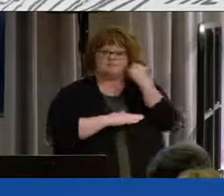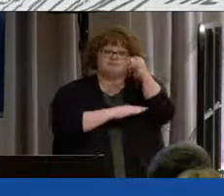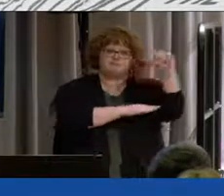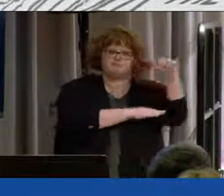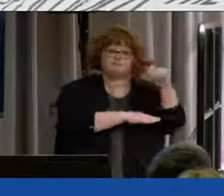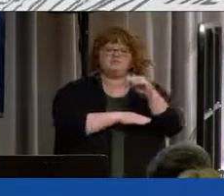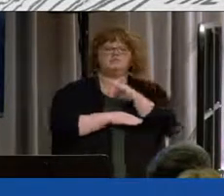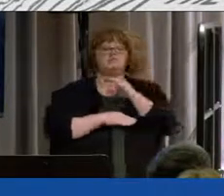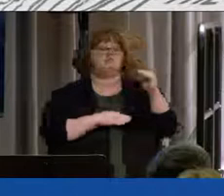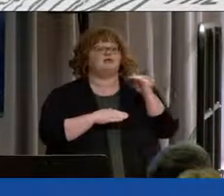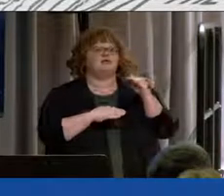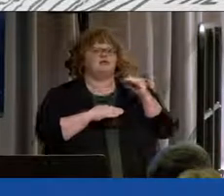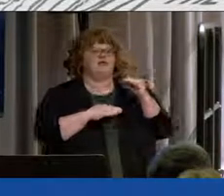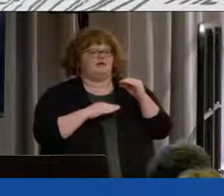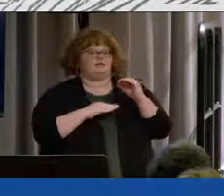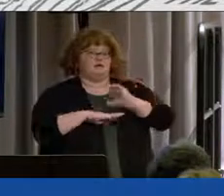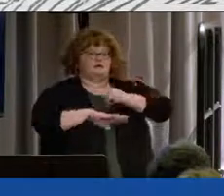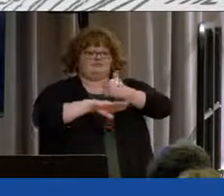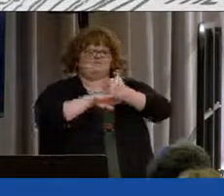called a tent city in